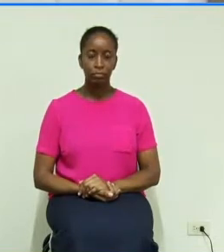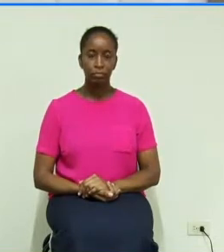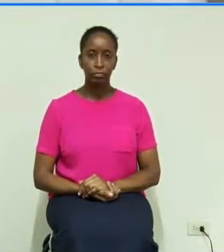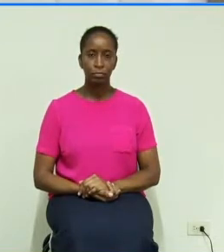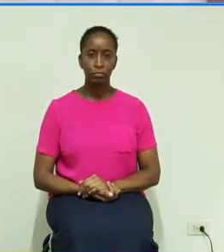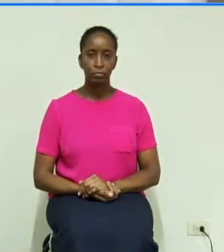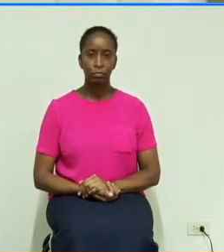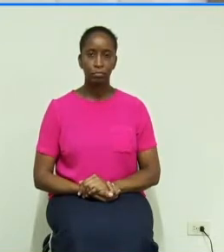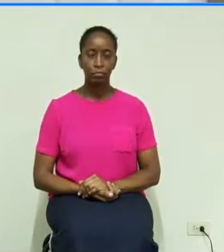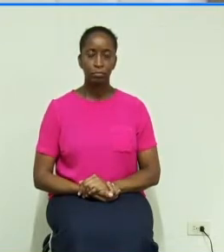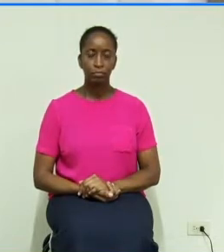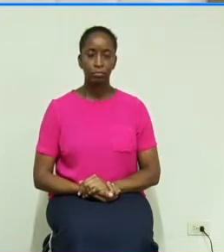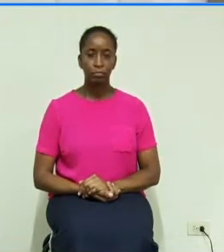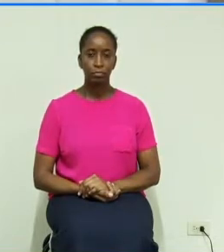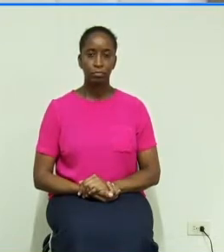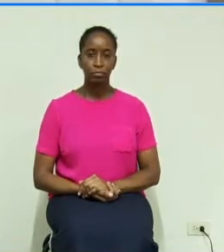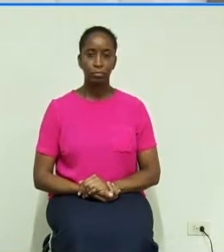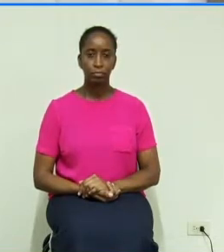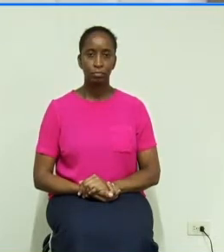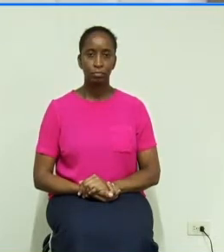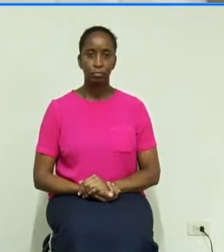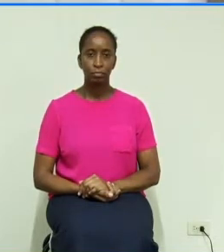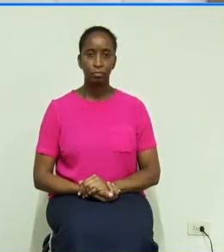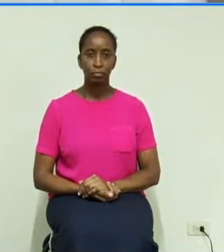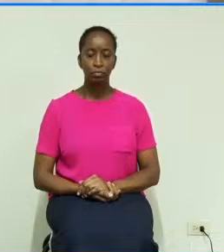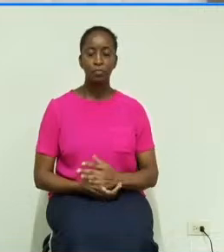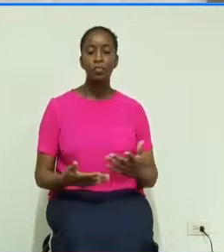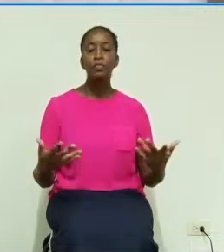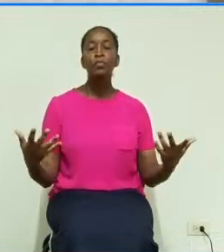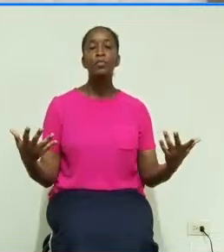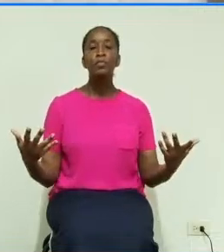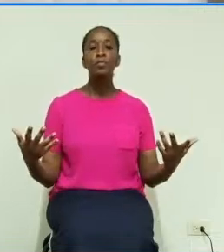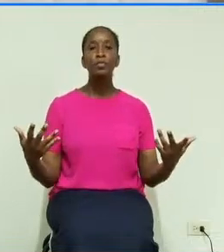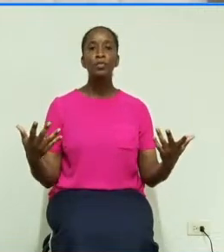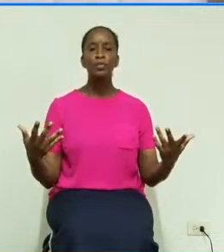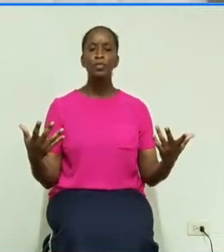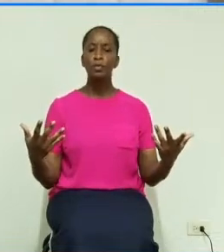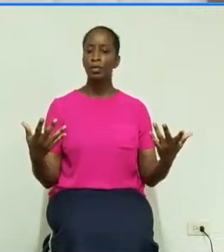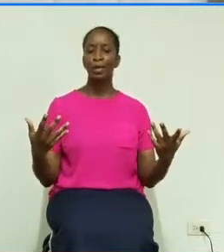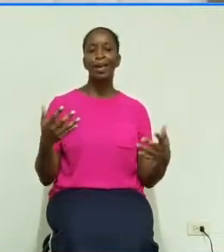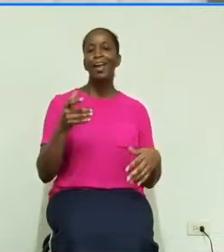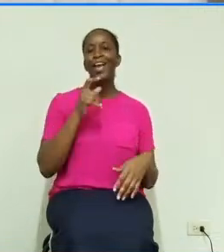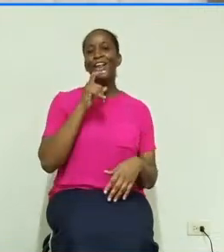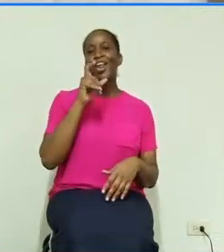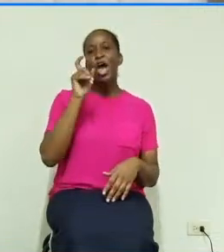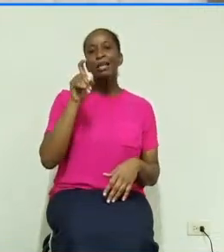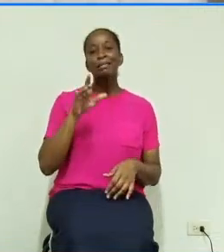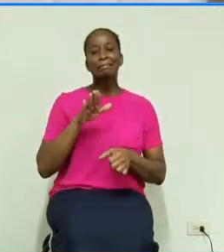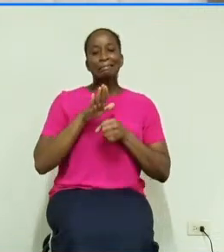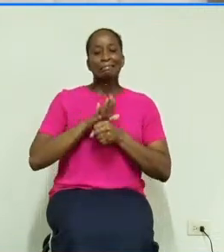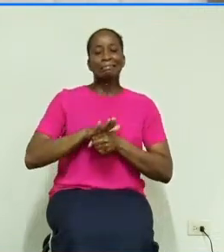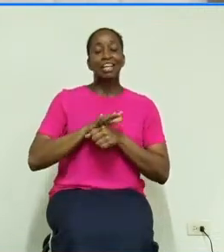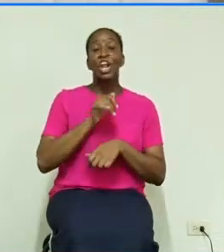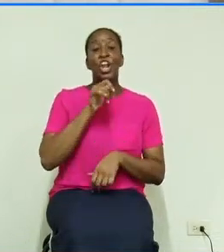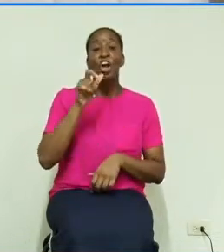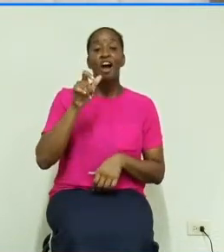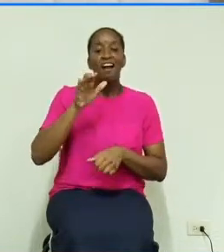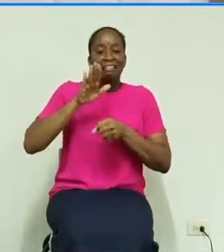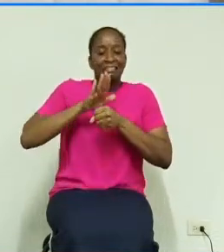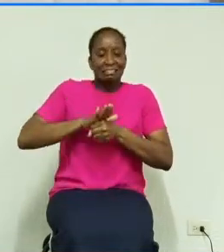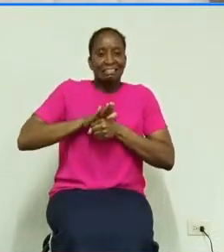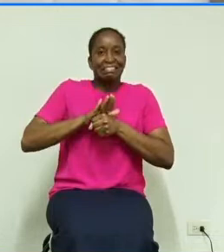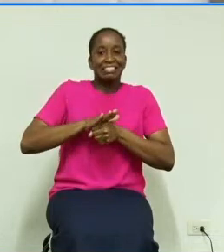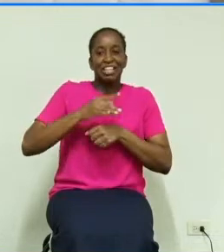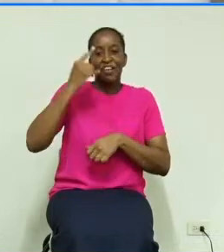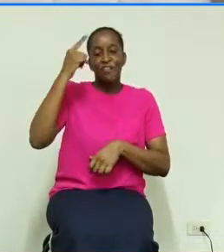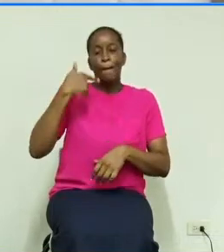to make yourself larger than life for your constituents, because there are none. So there's an